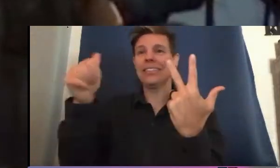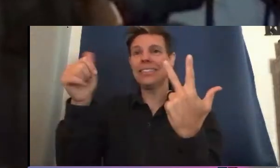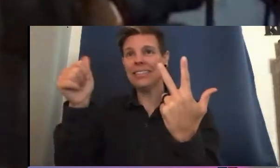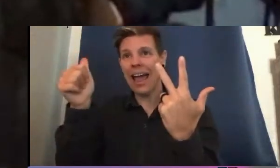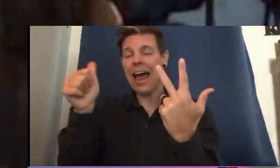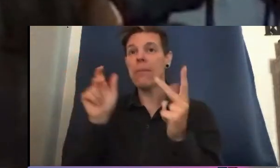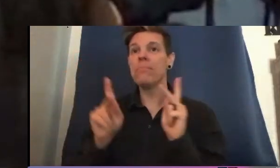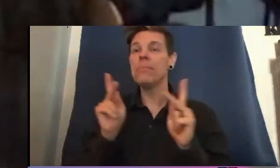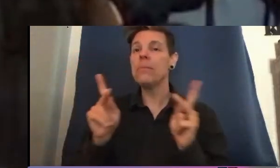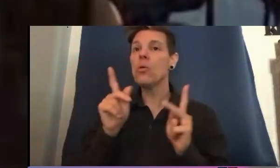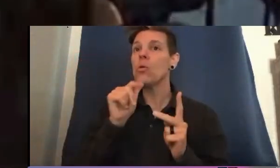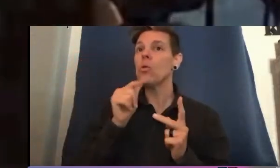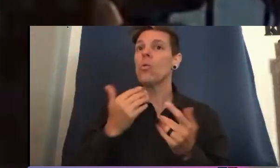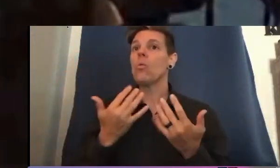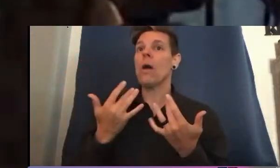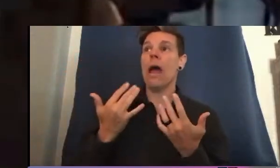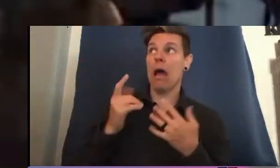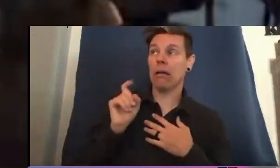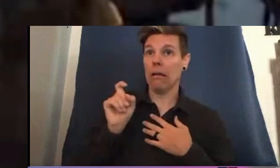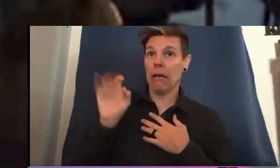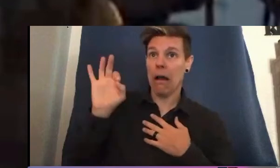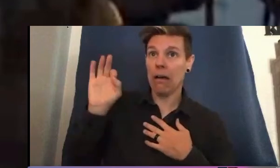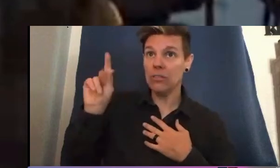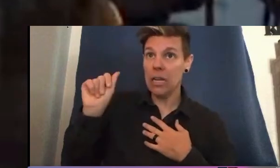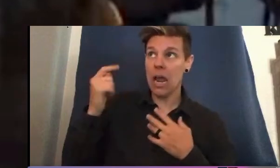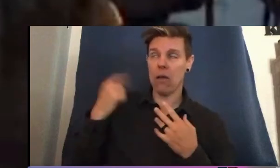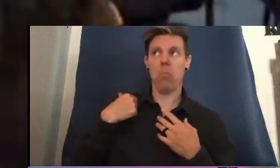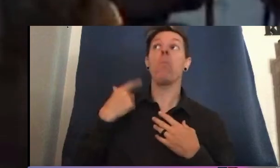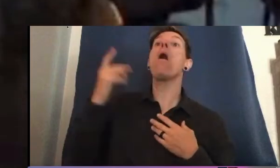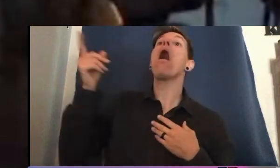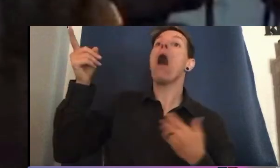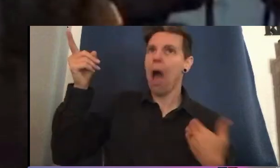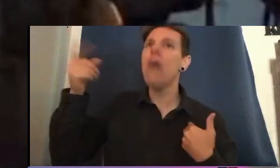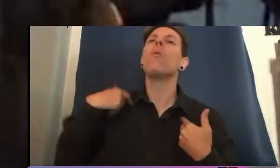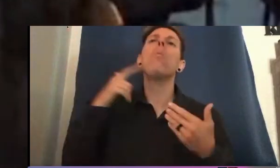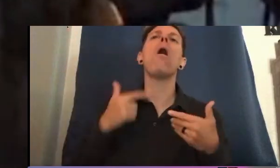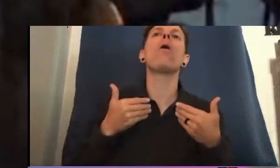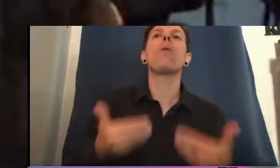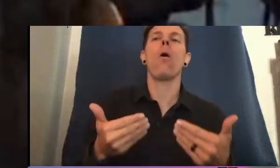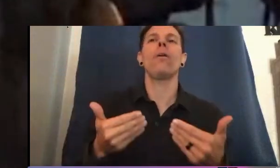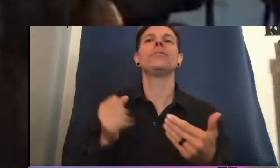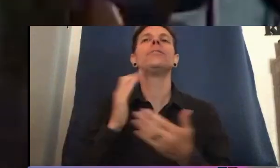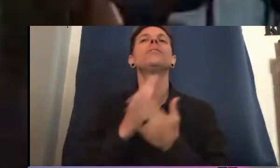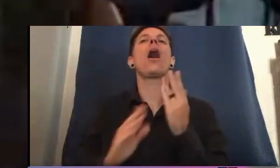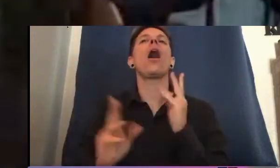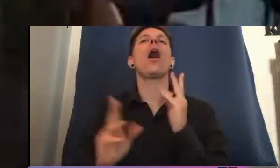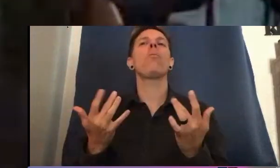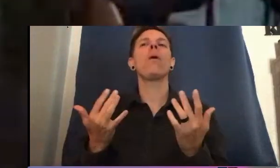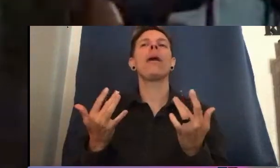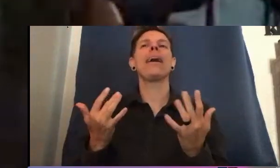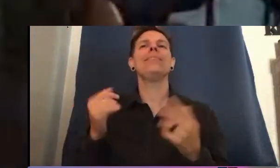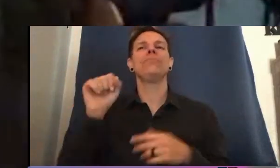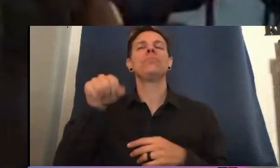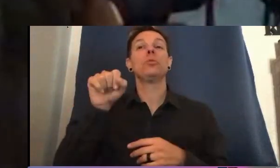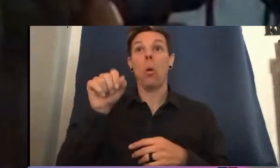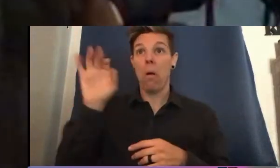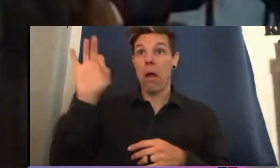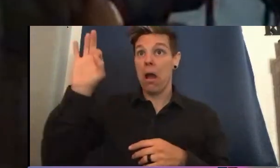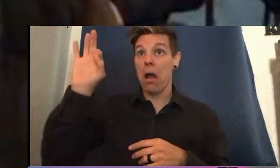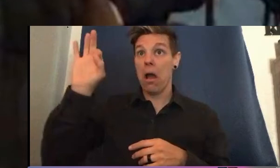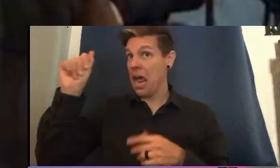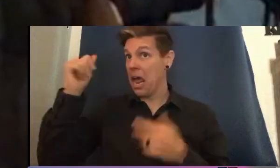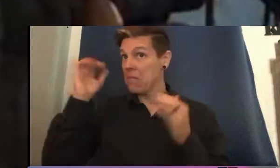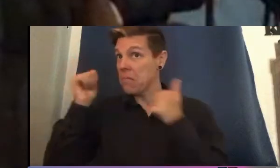waiting for the FDA approval to get vaccinated. So I expect that there will be a bump within some of